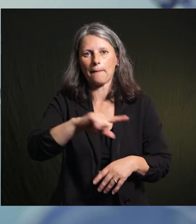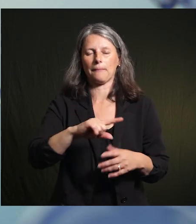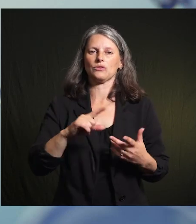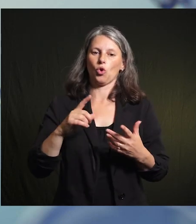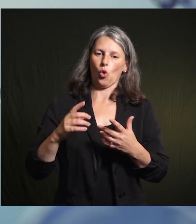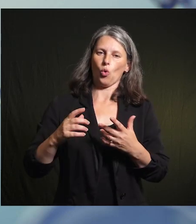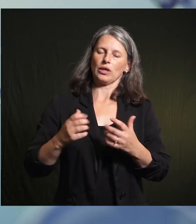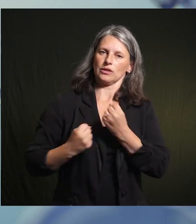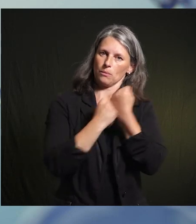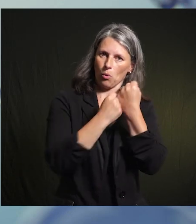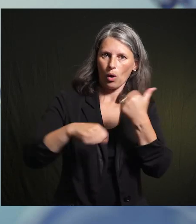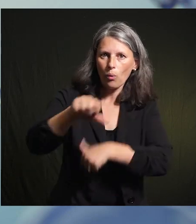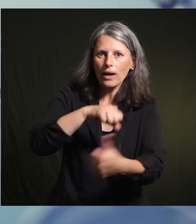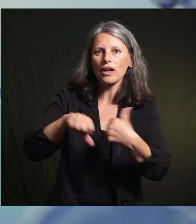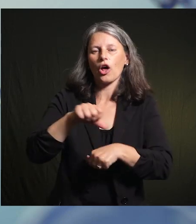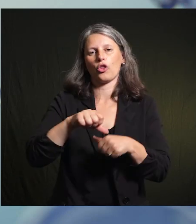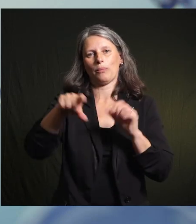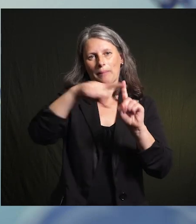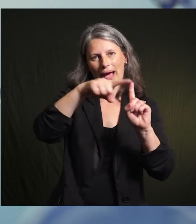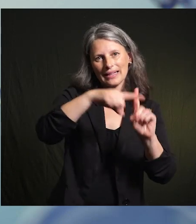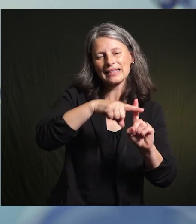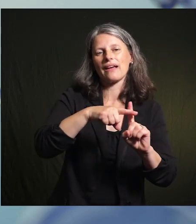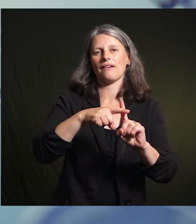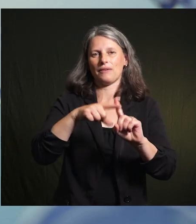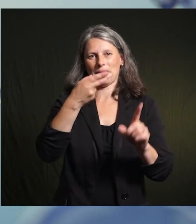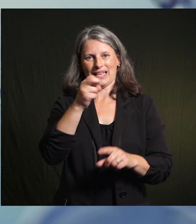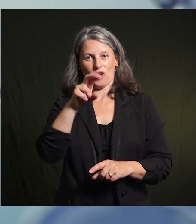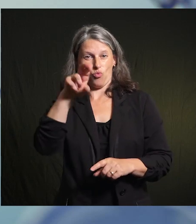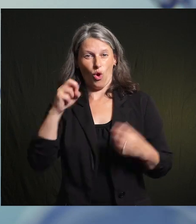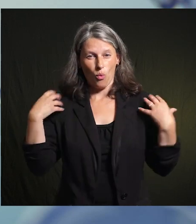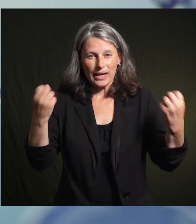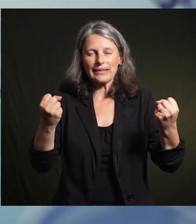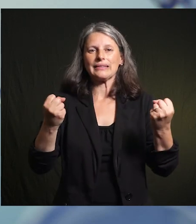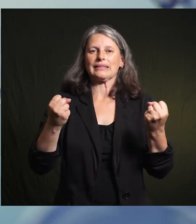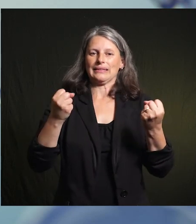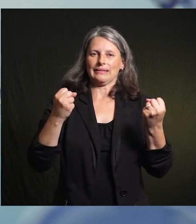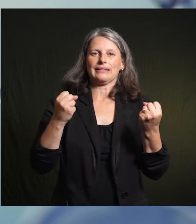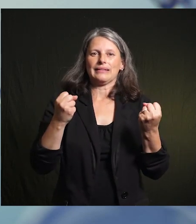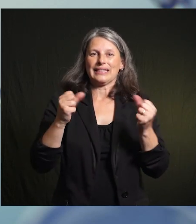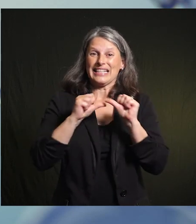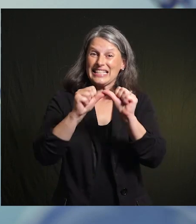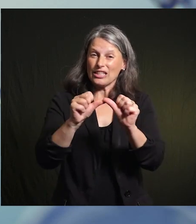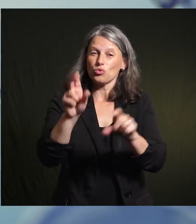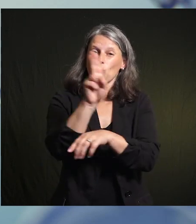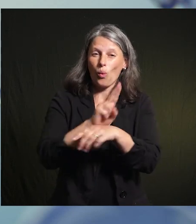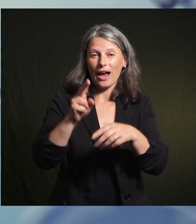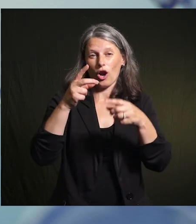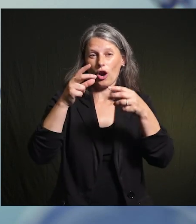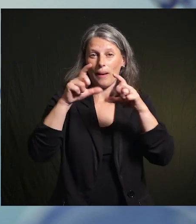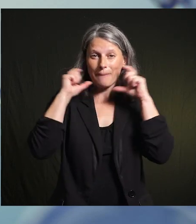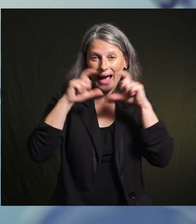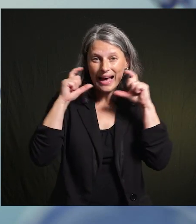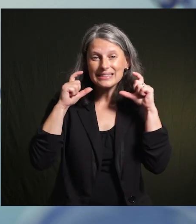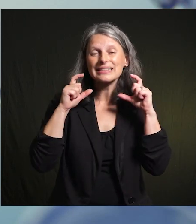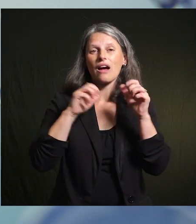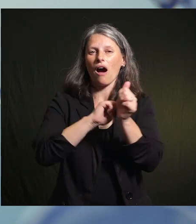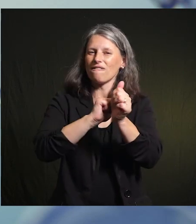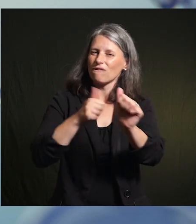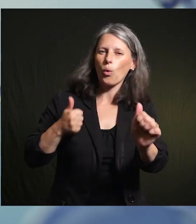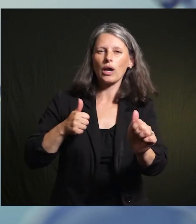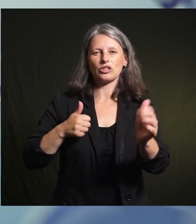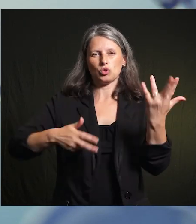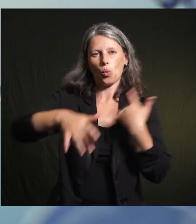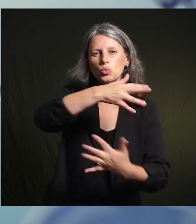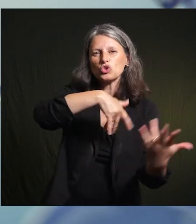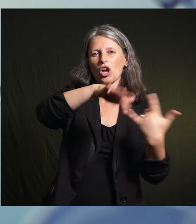support one another, be positive, be heroic, stay healthy, continue to wear masks, continue to avoid social